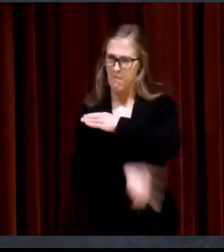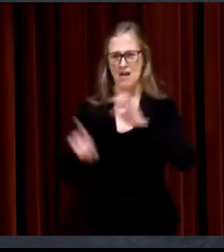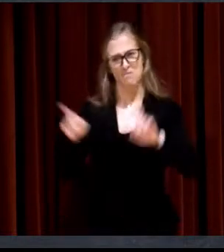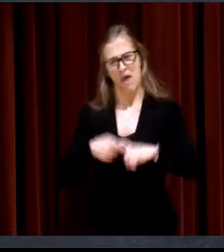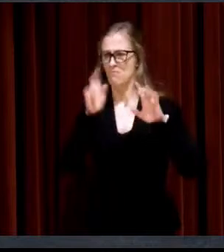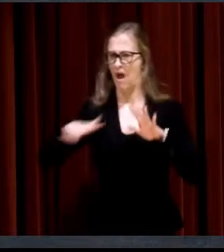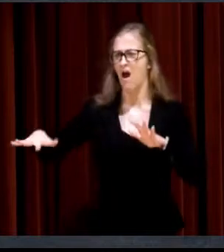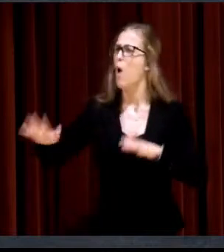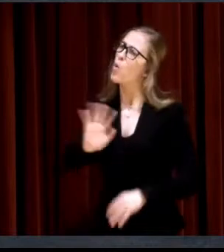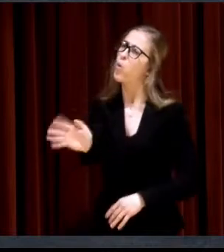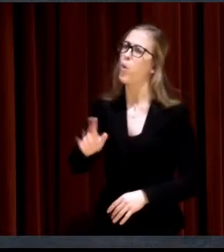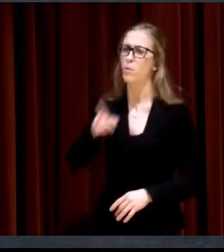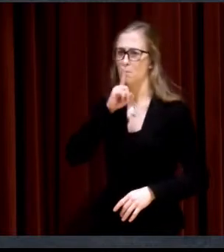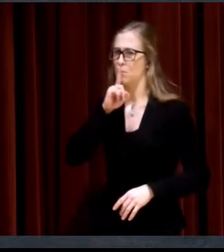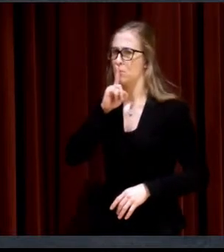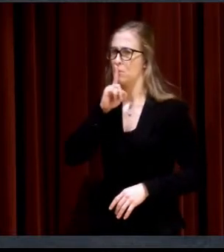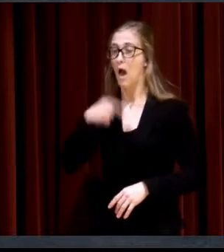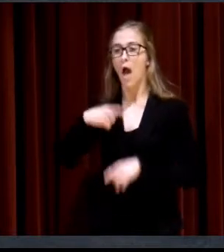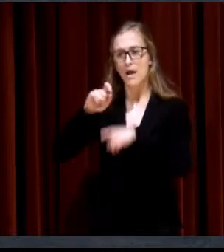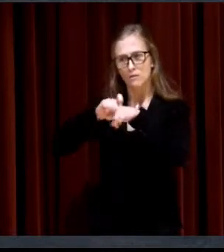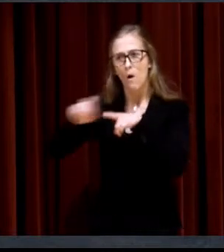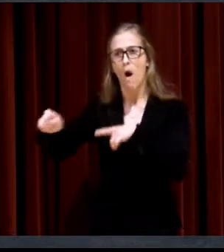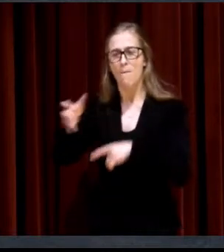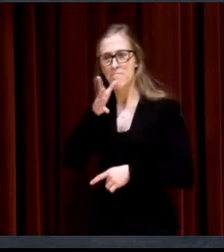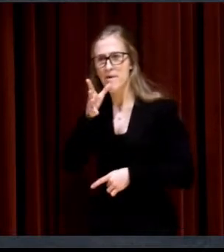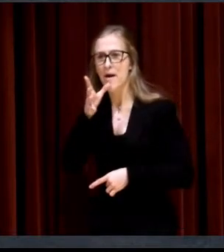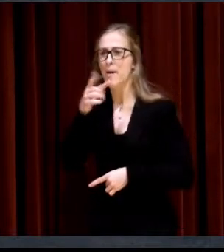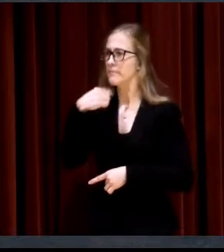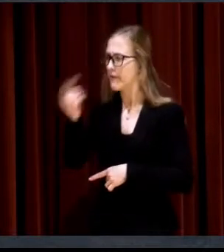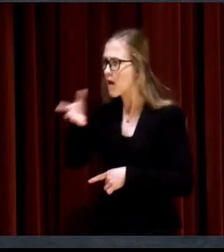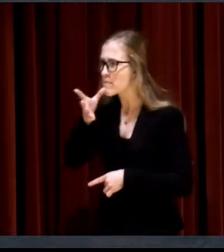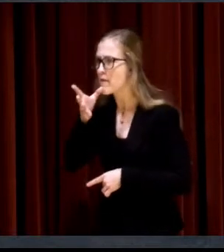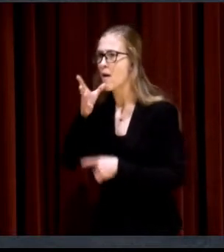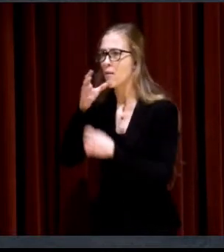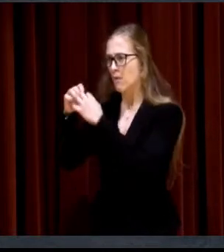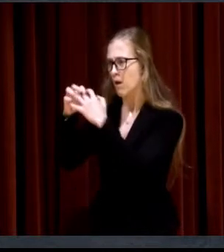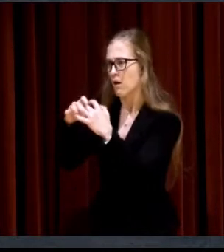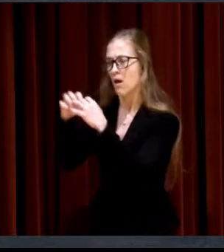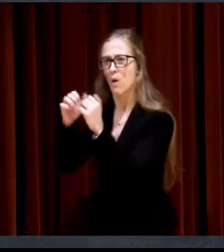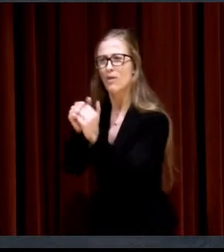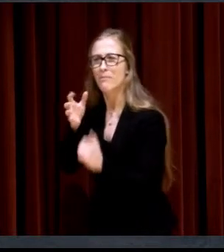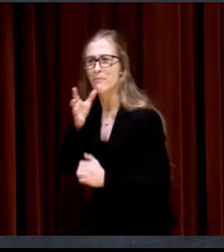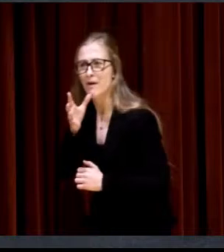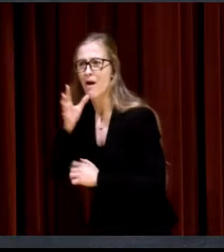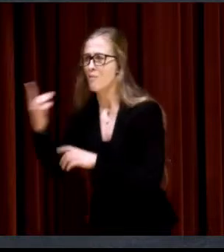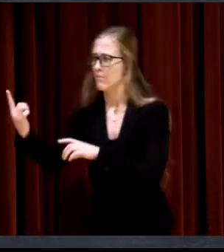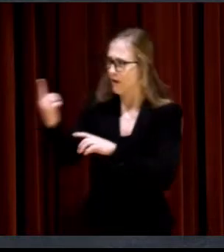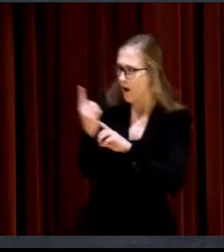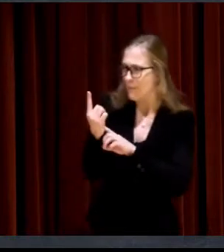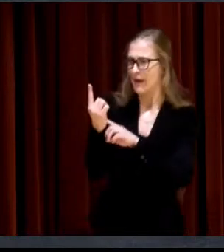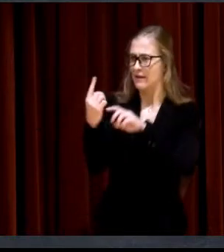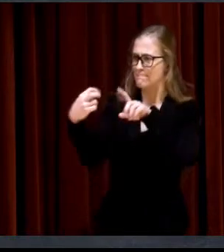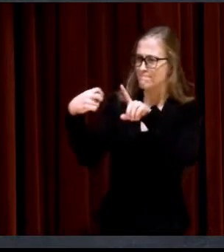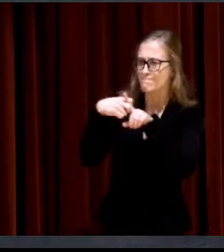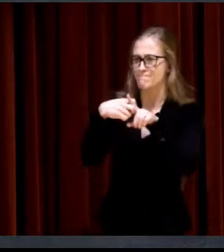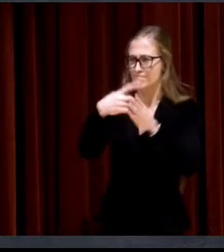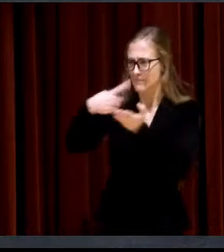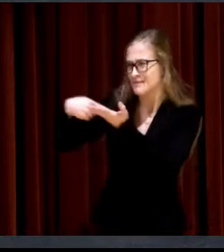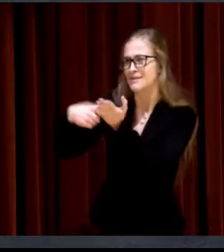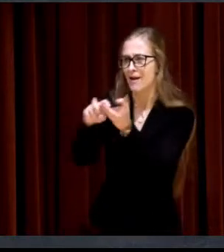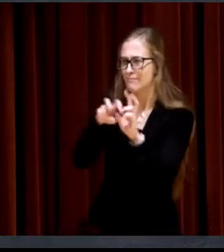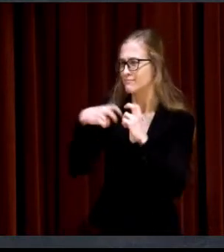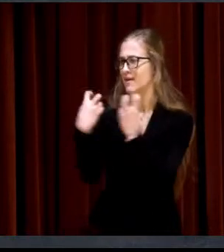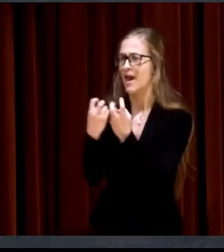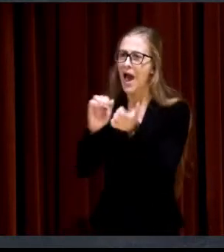I'm gonna call mom and put mom on the phone with you and let mom talk to you. Ask mom to come in and talk to me and say, how can